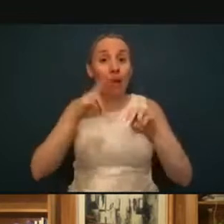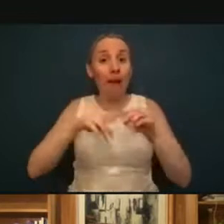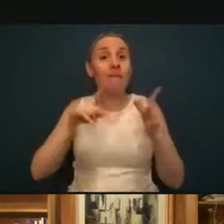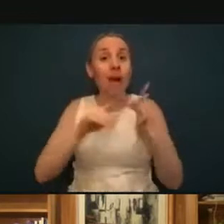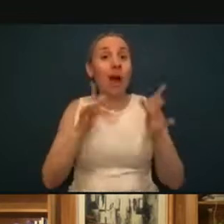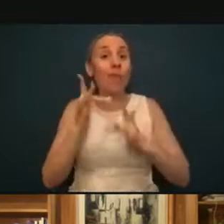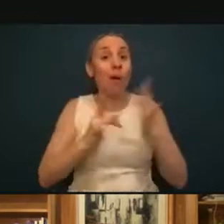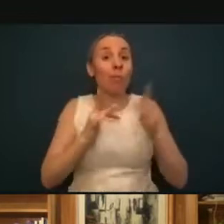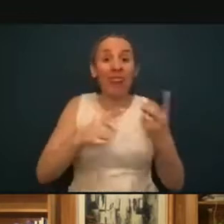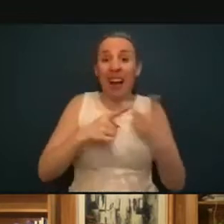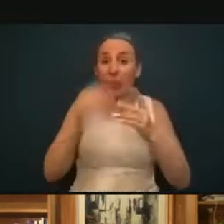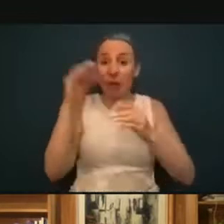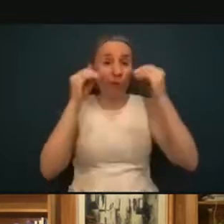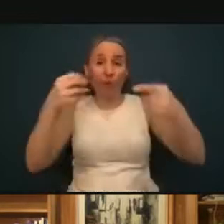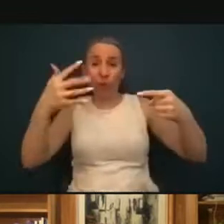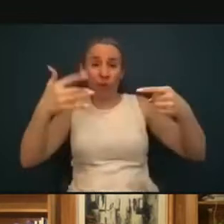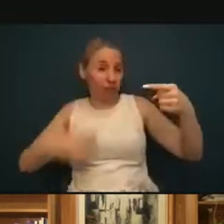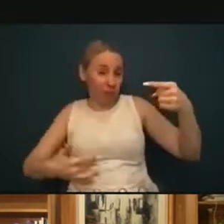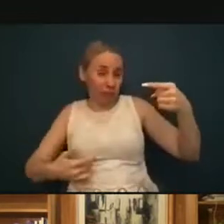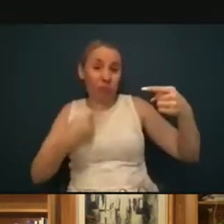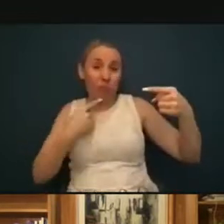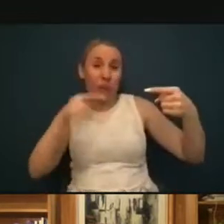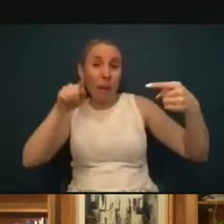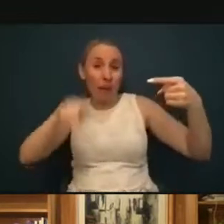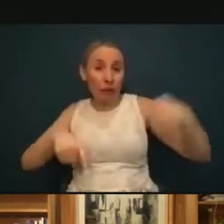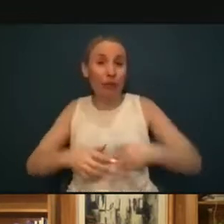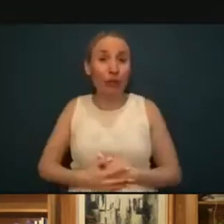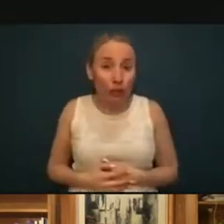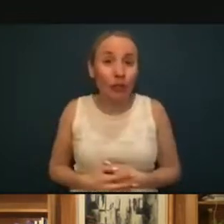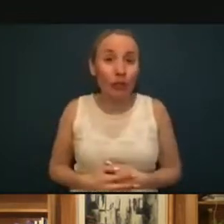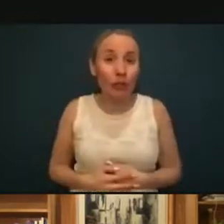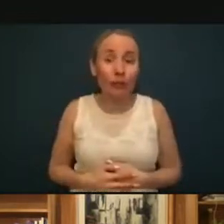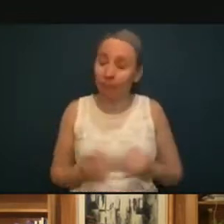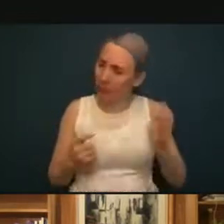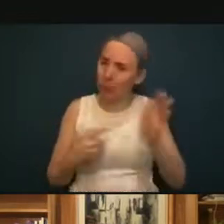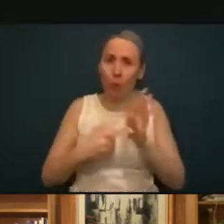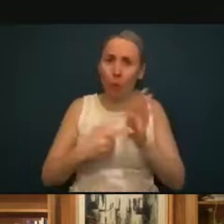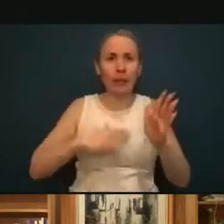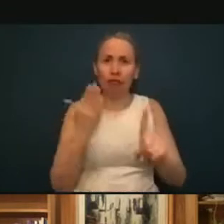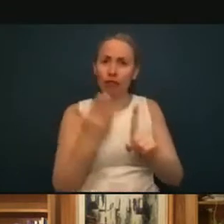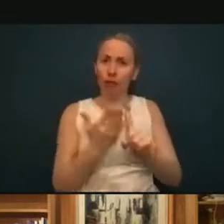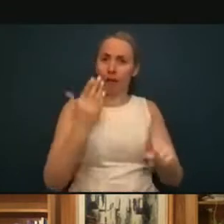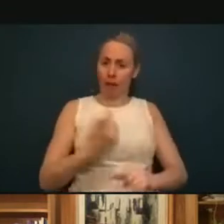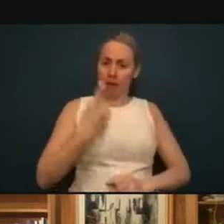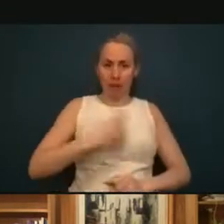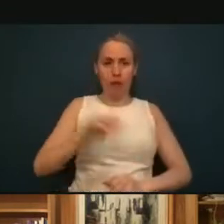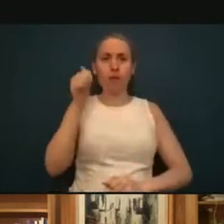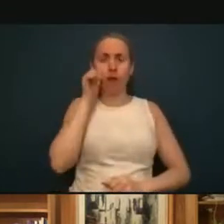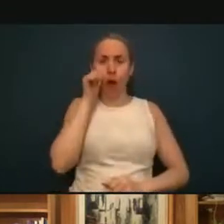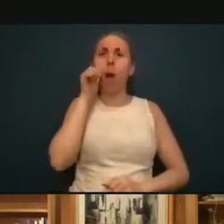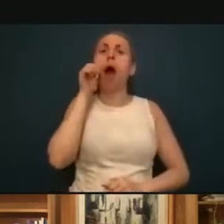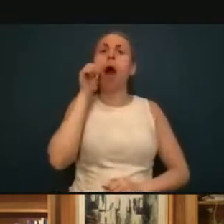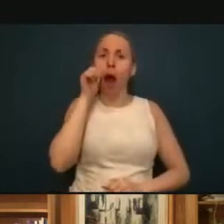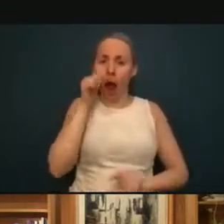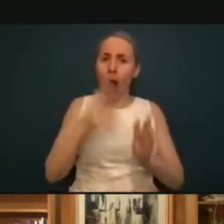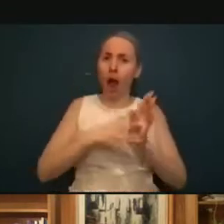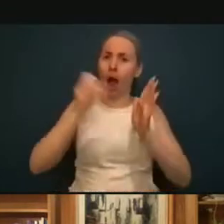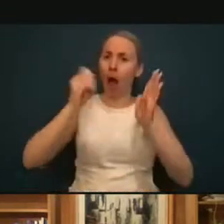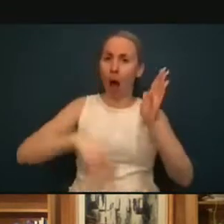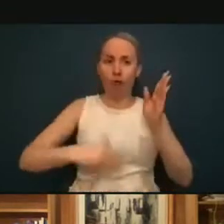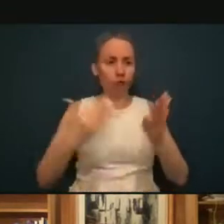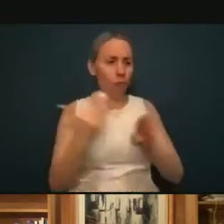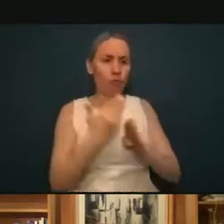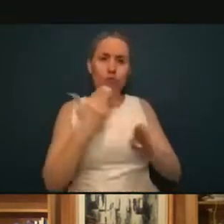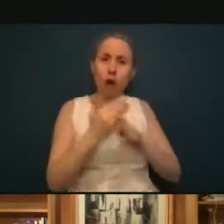what ableism is. And I think it's important to recognize it to then be able to do something about it and remove it from working methods.